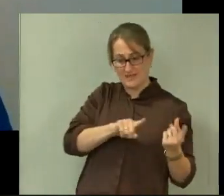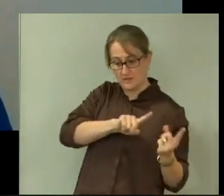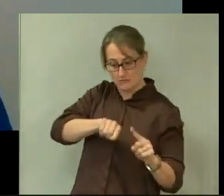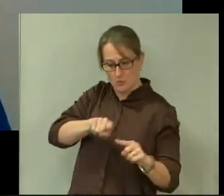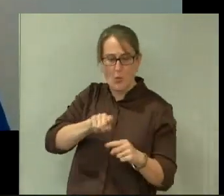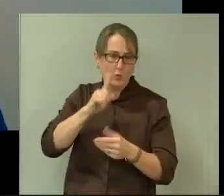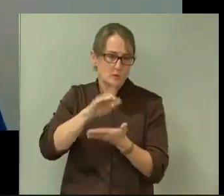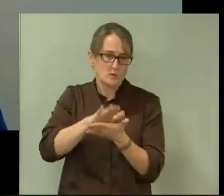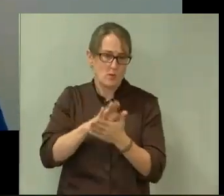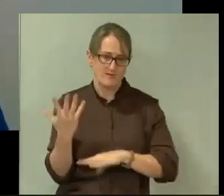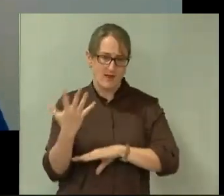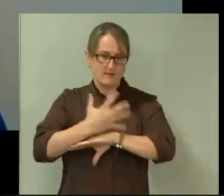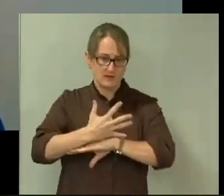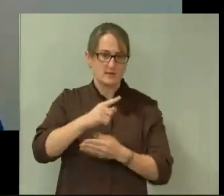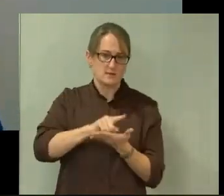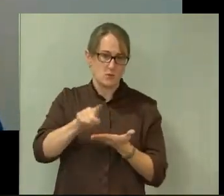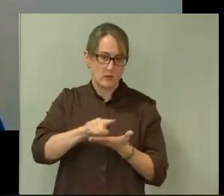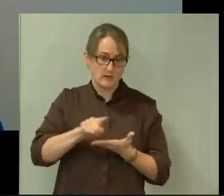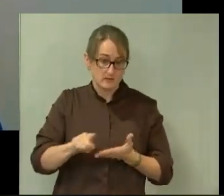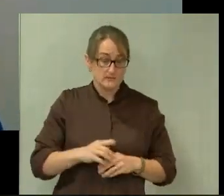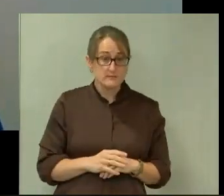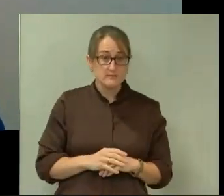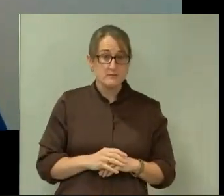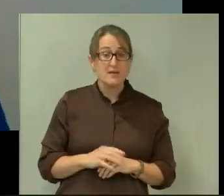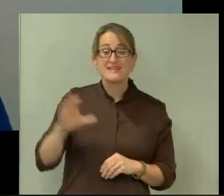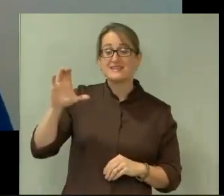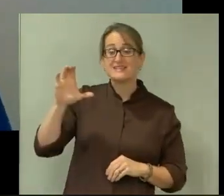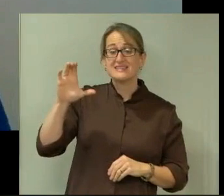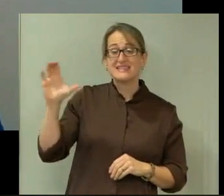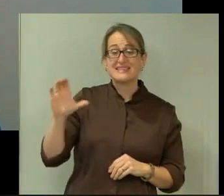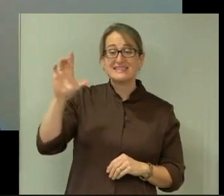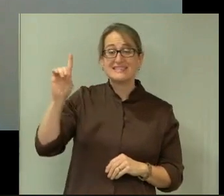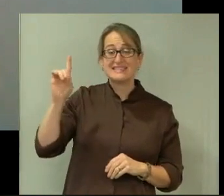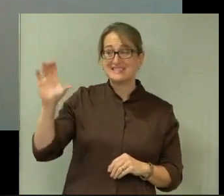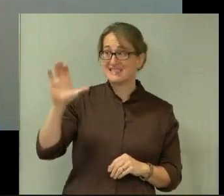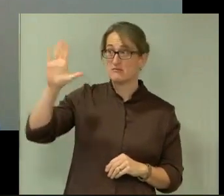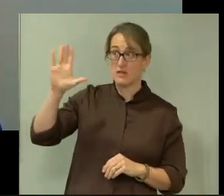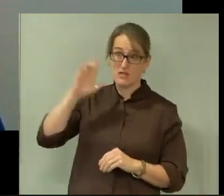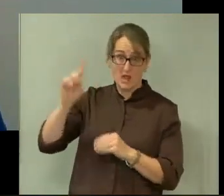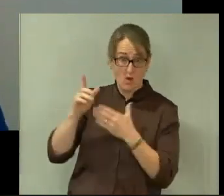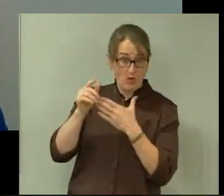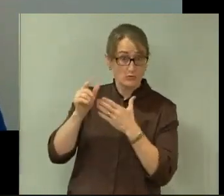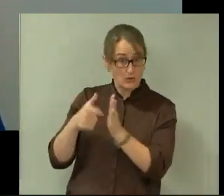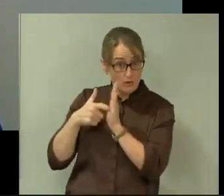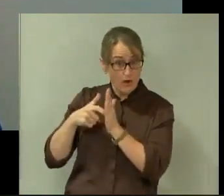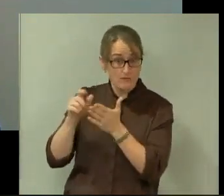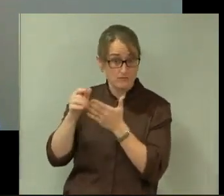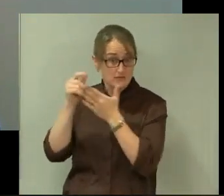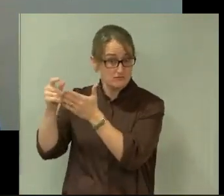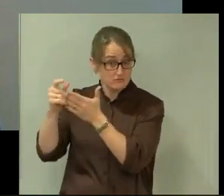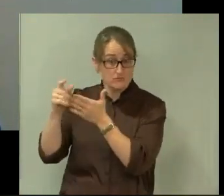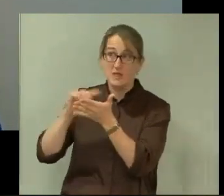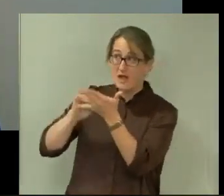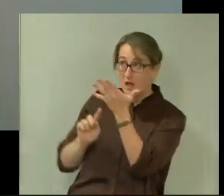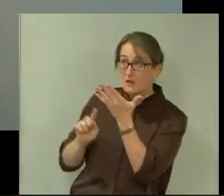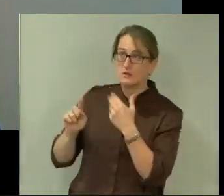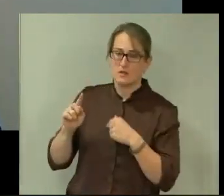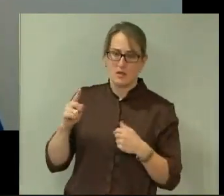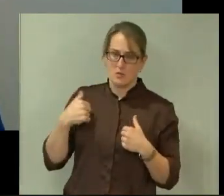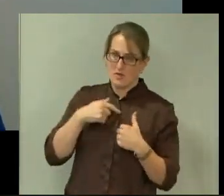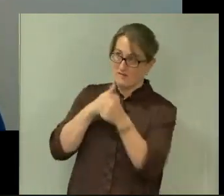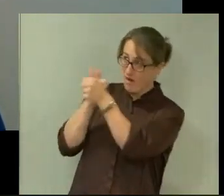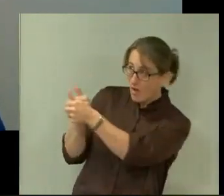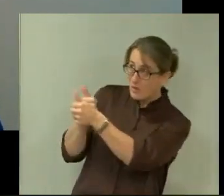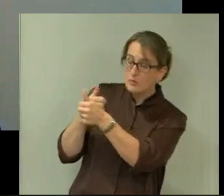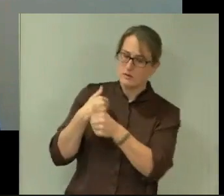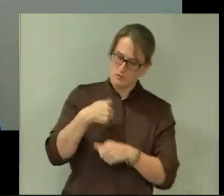And of course, following the CDC guidelines, and our district, Orange Unified, is ready and to be able to support us with